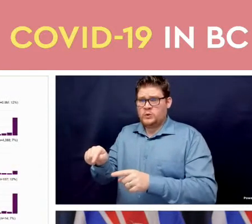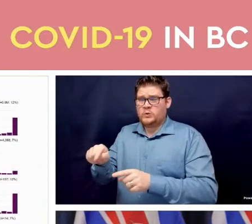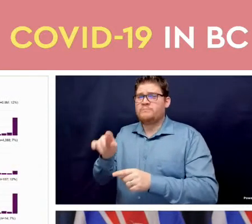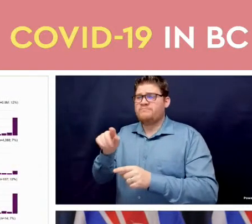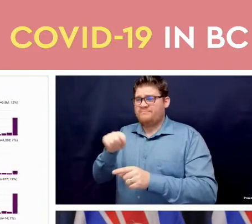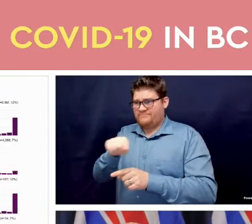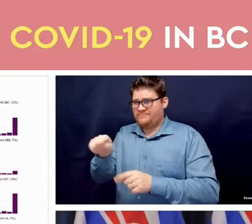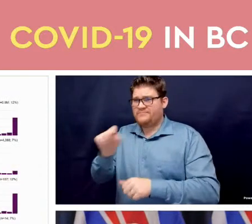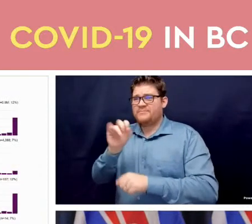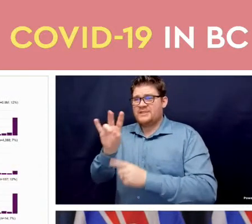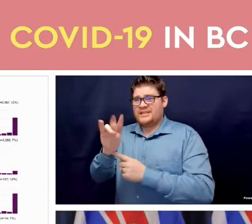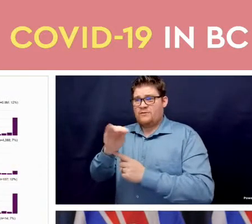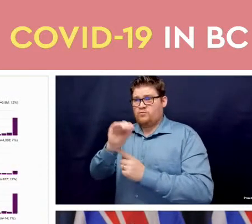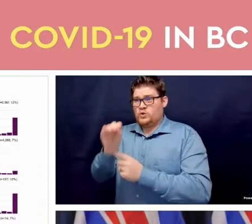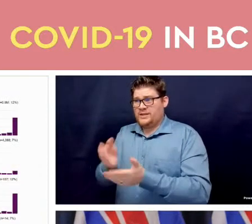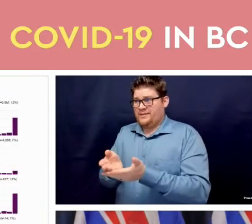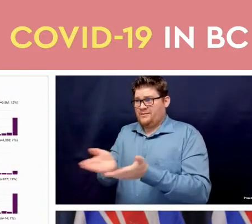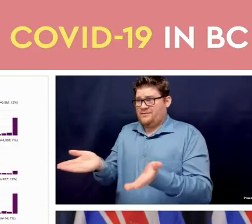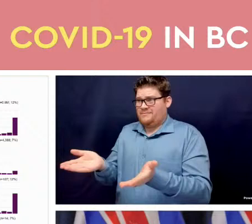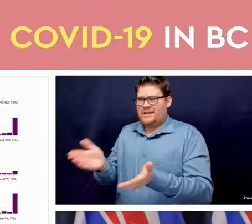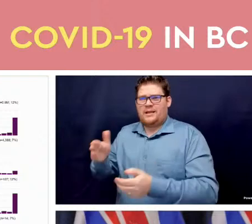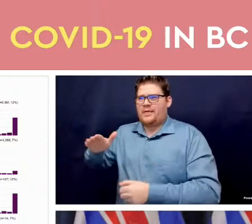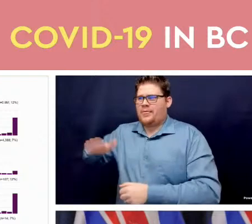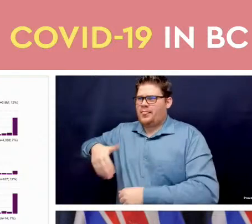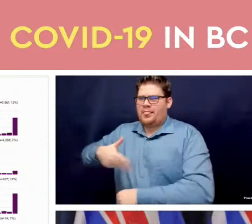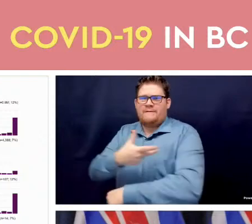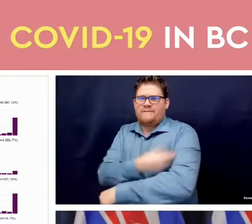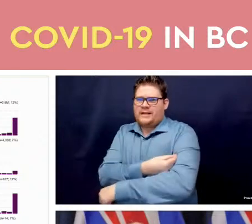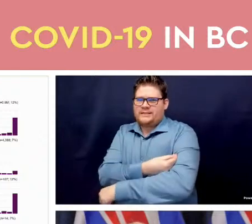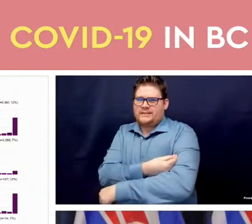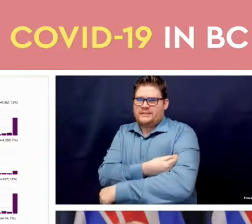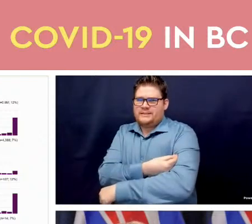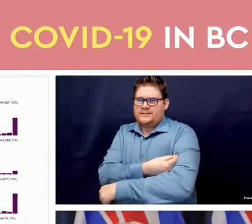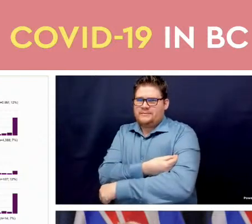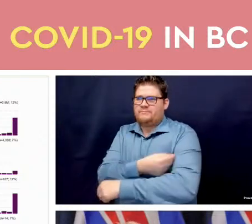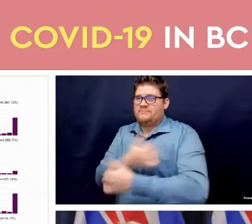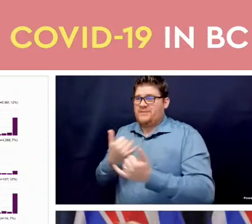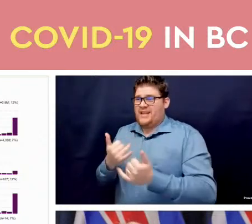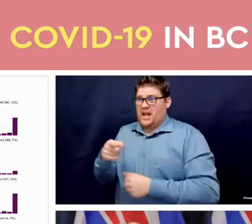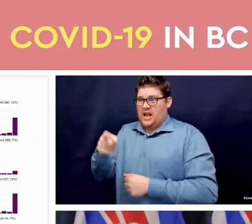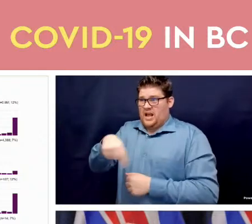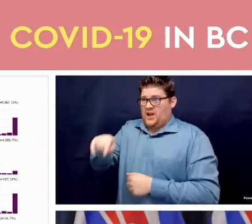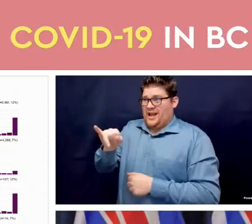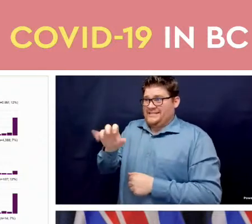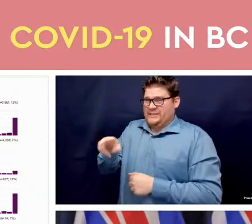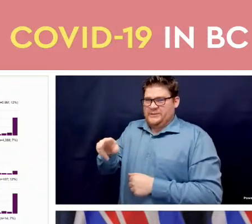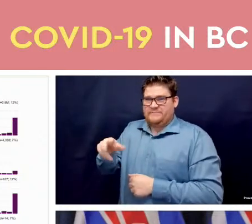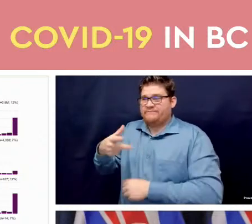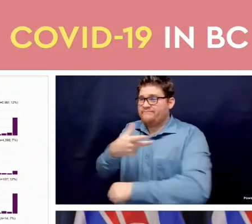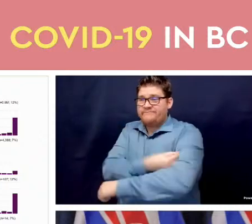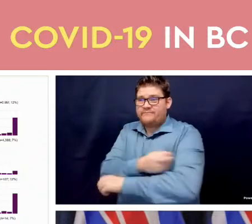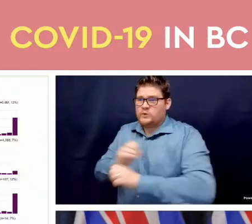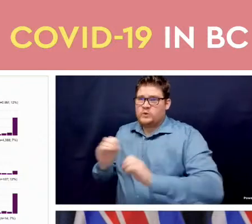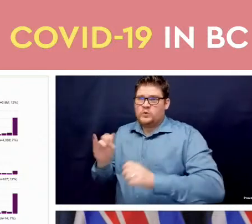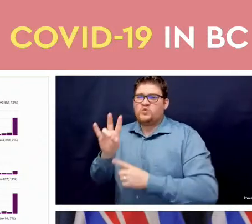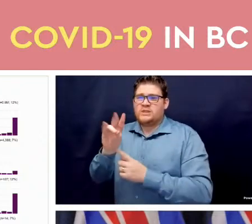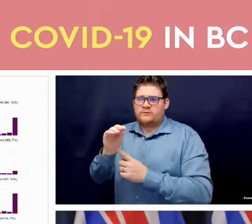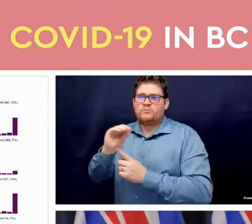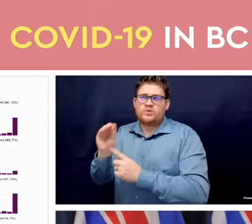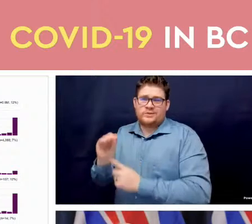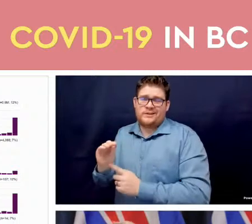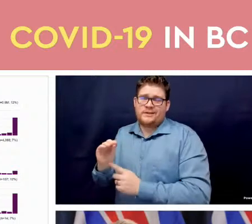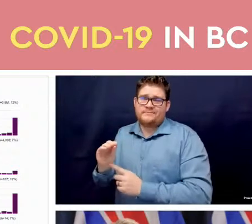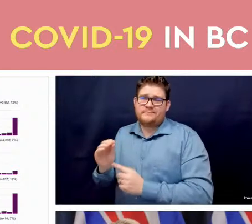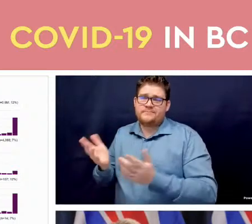vaccine in BC. And this is breaks it all down. It's quite a busy slide. It's what I call the